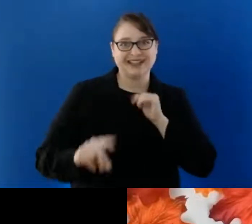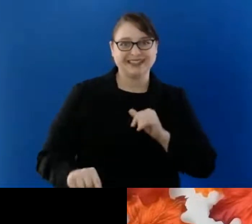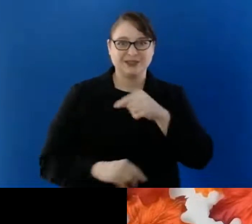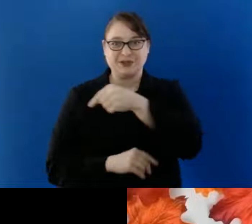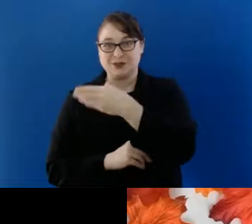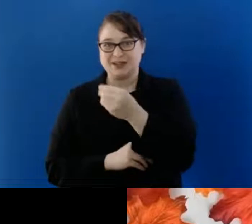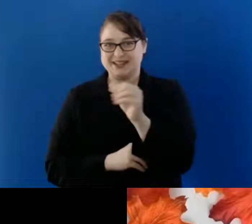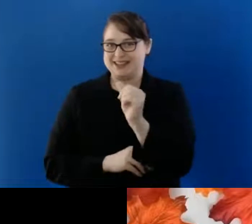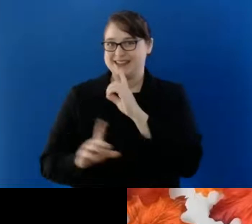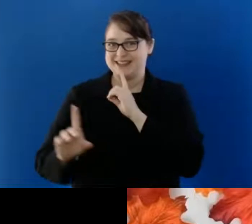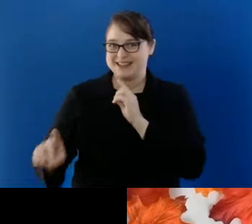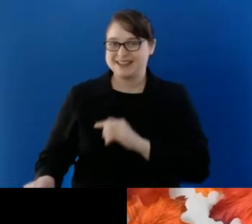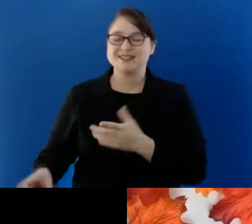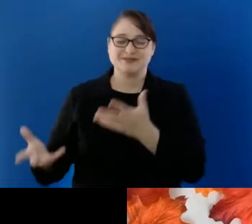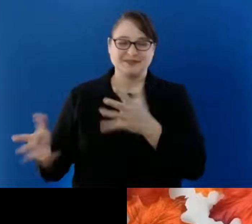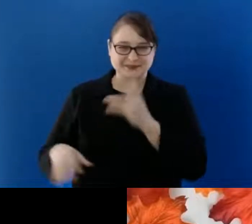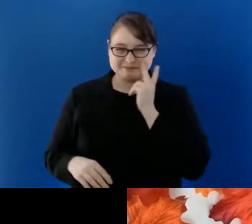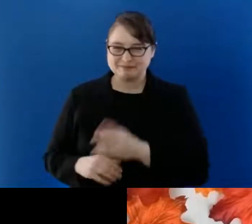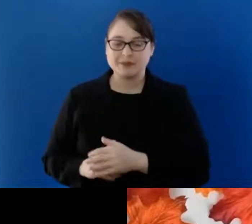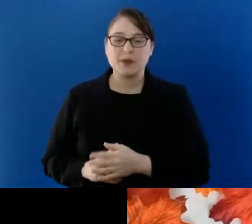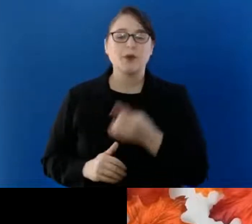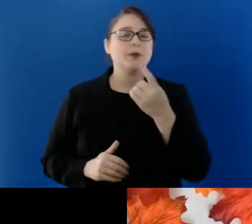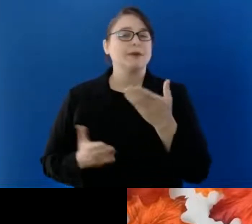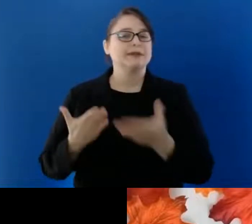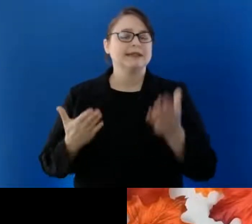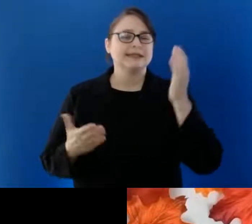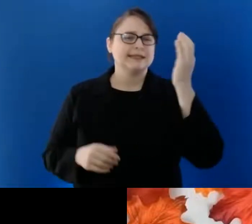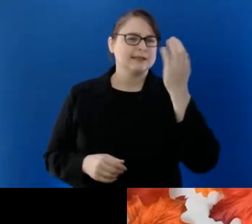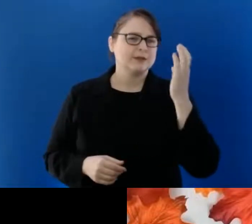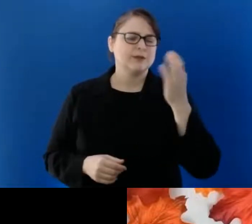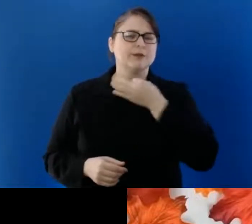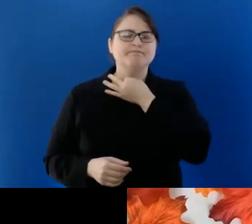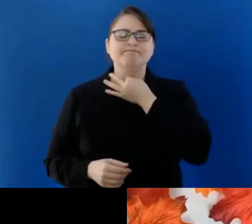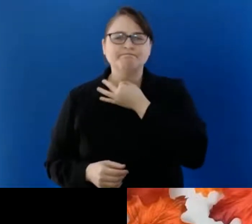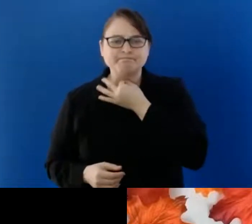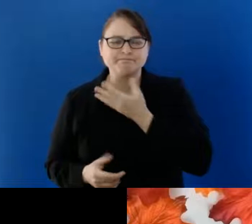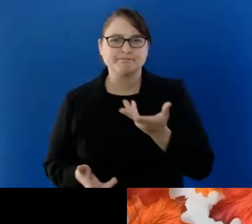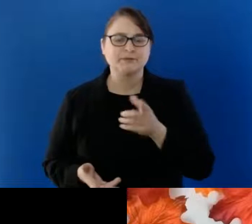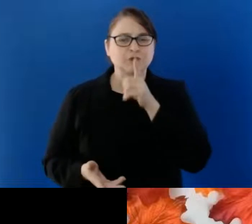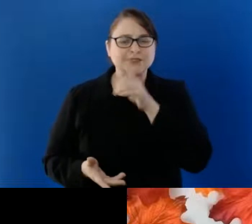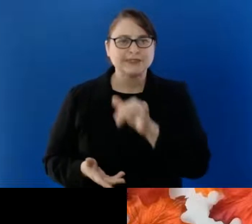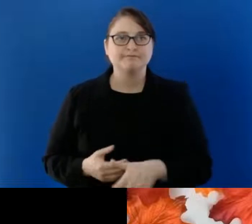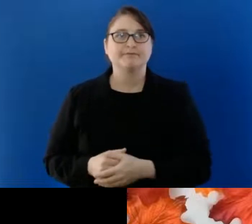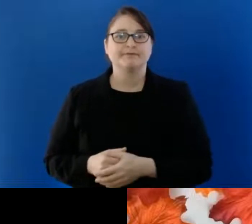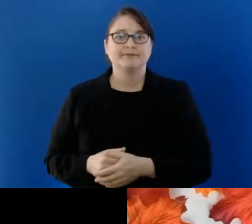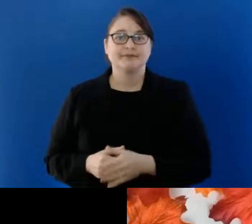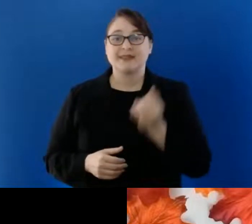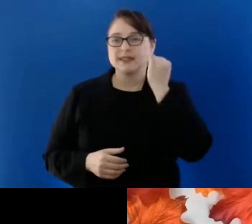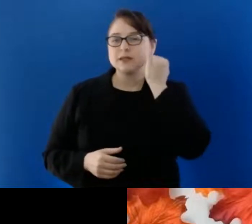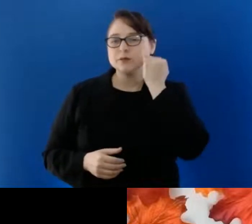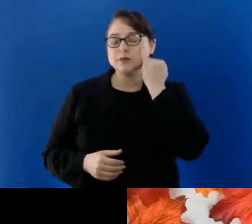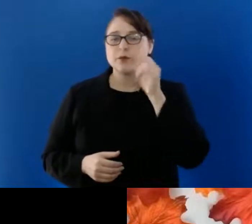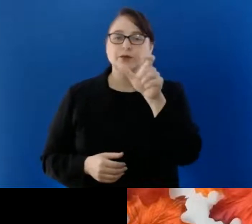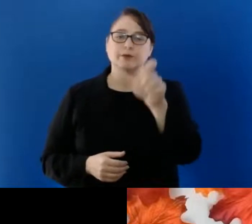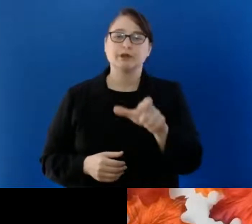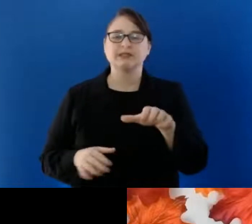Q&A. One thing that seems to be a question folks are asking is really if someone's apprehensive around